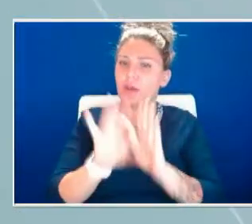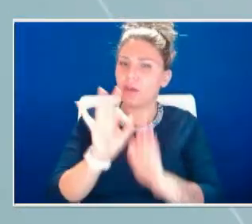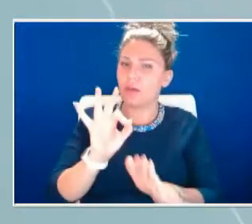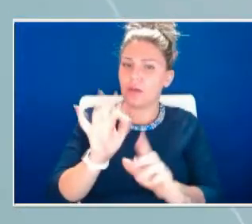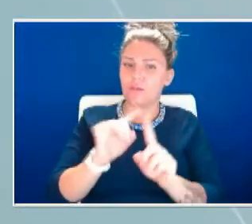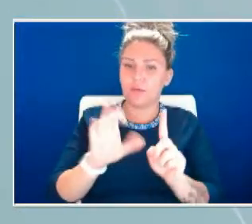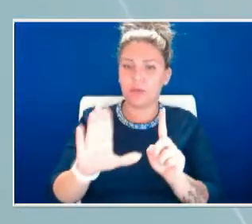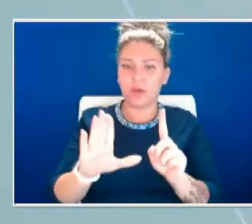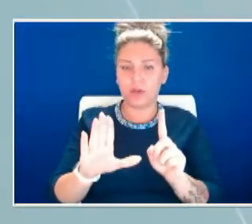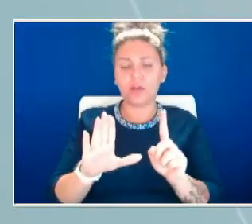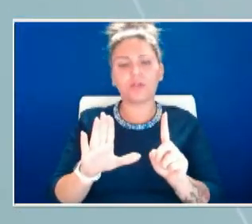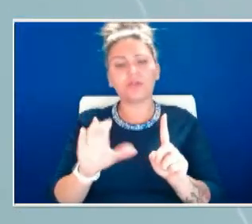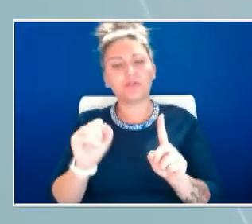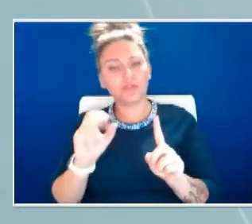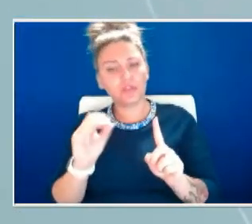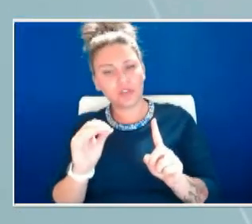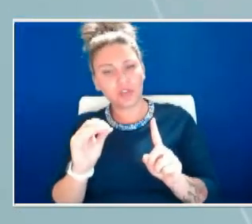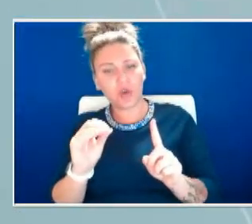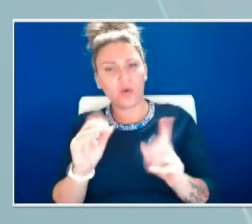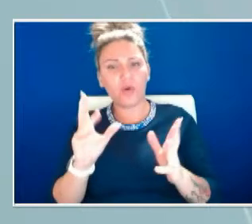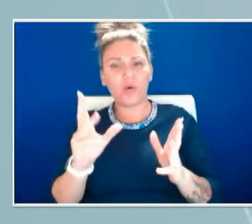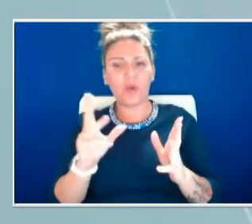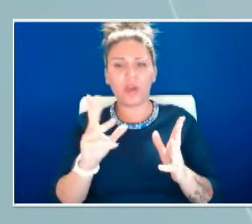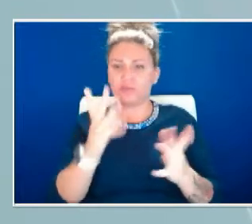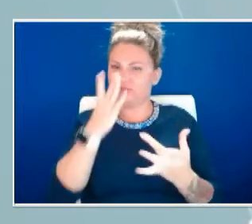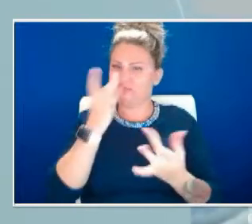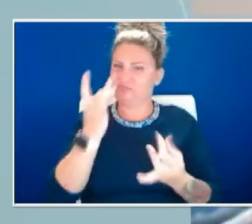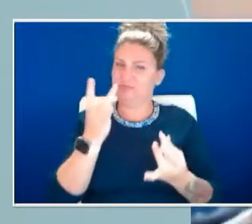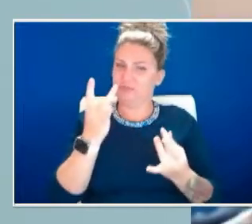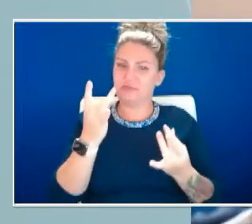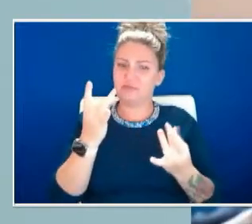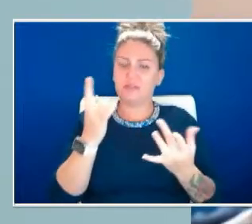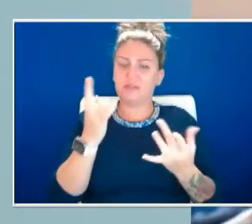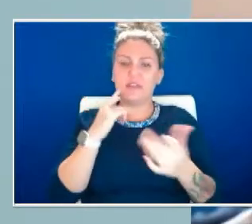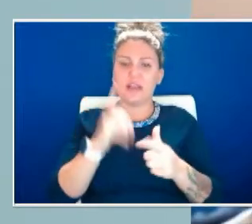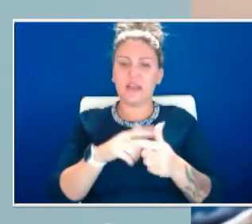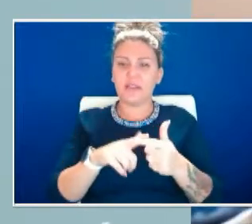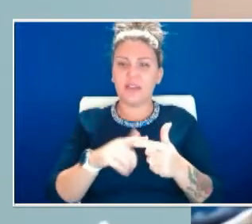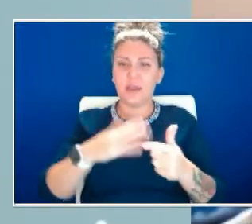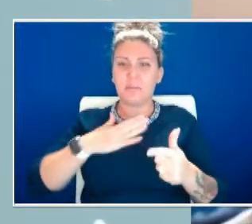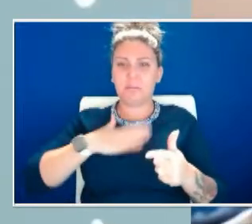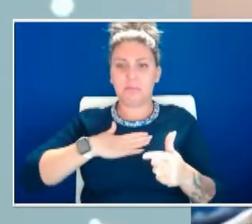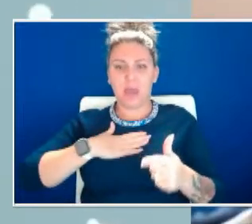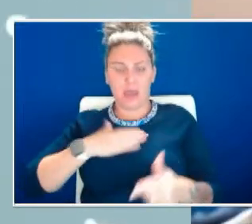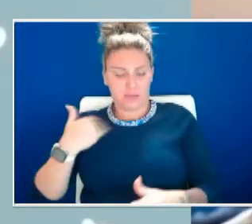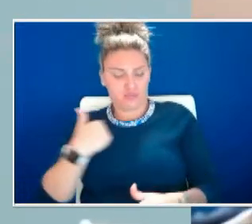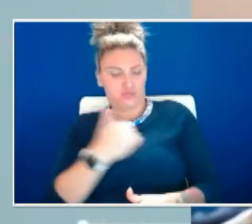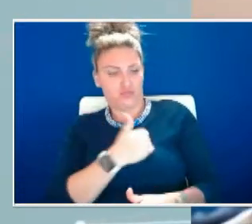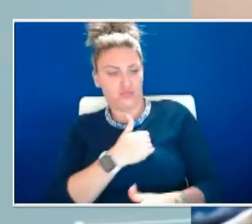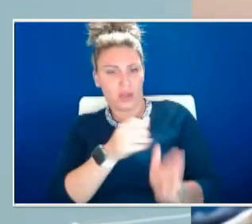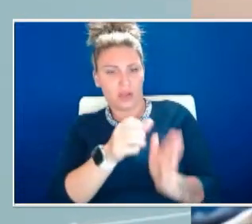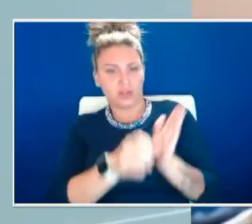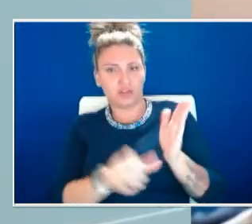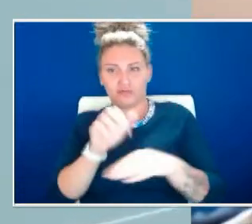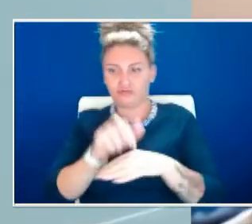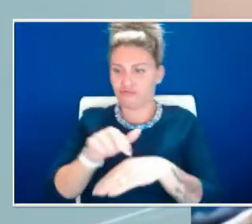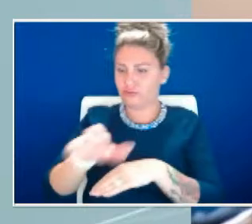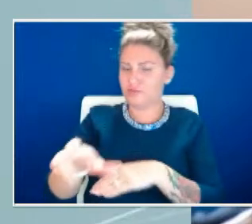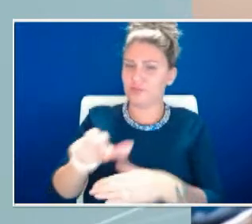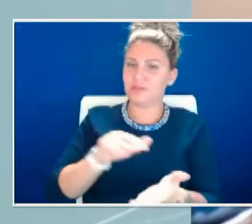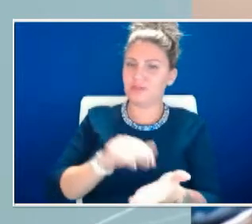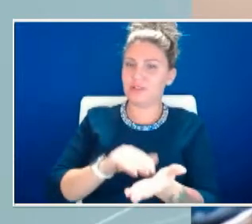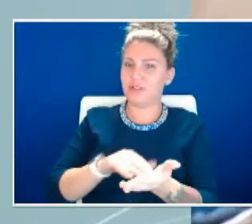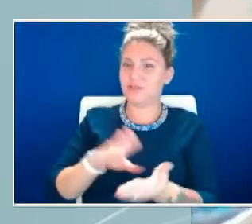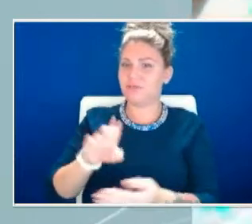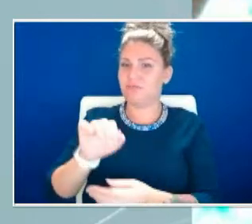And so I was very intrigued about it, and then my breast surgeon referred me to Dr. Butterworth, and he went over it